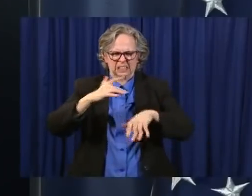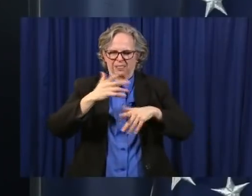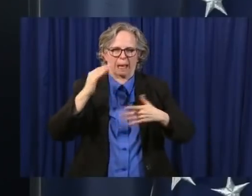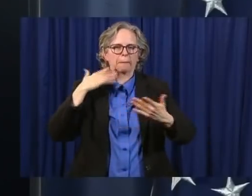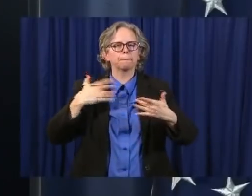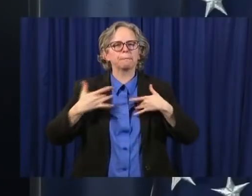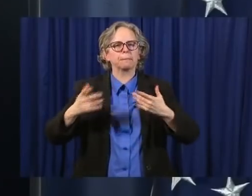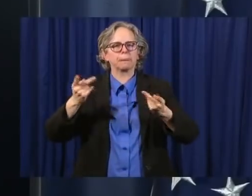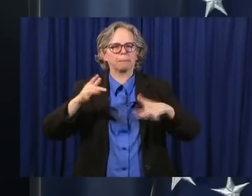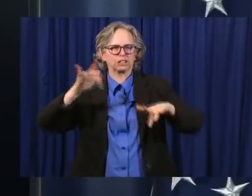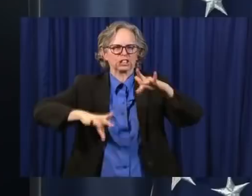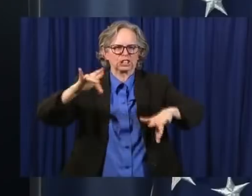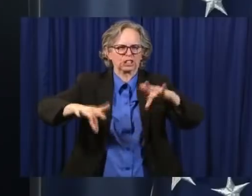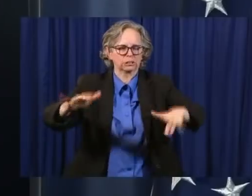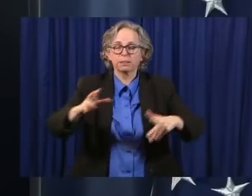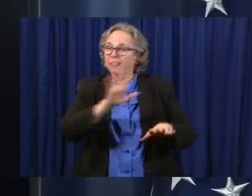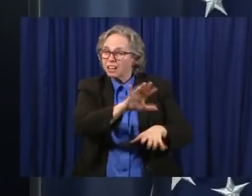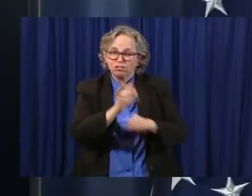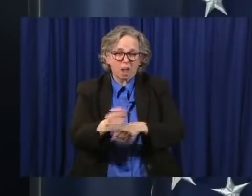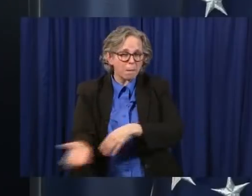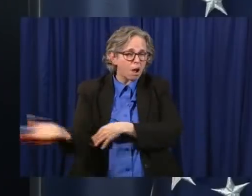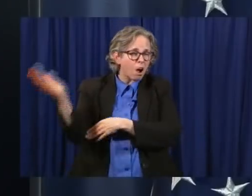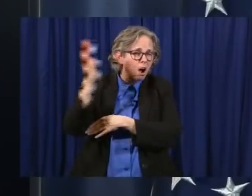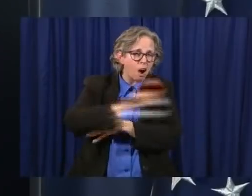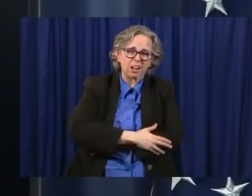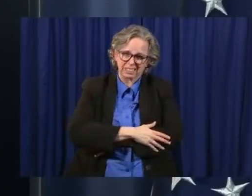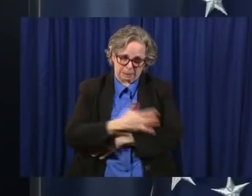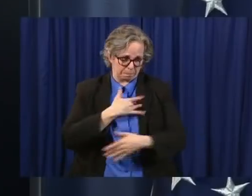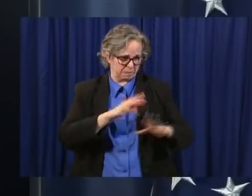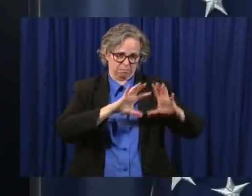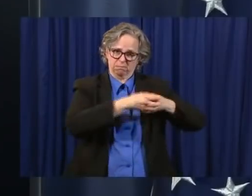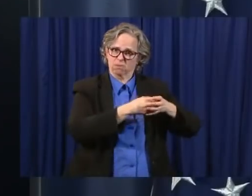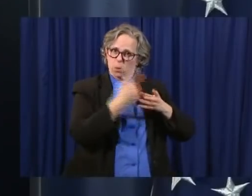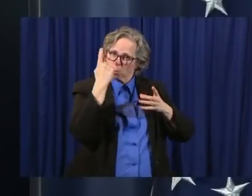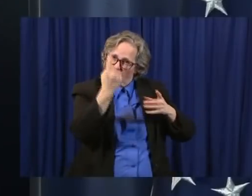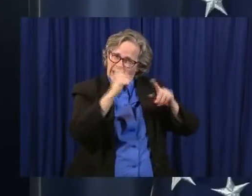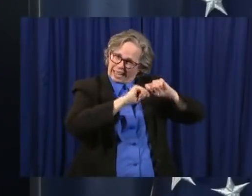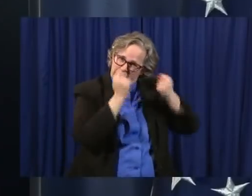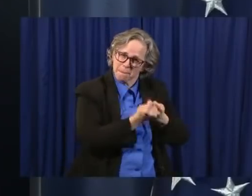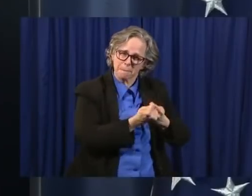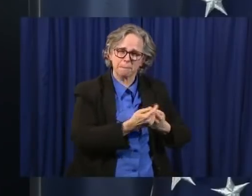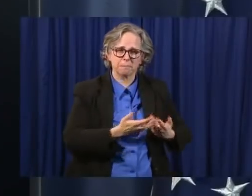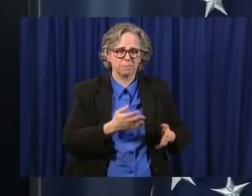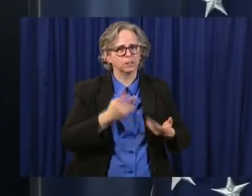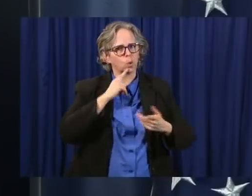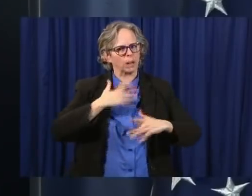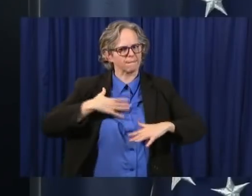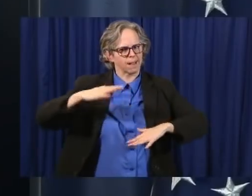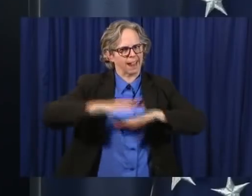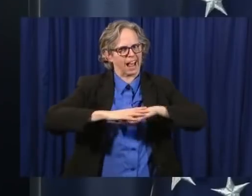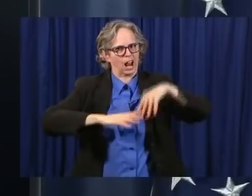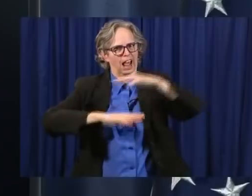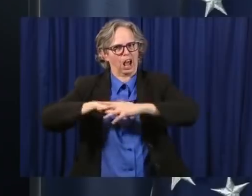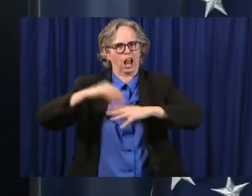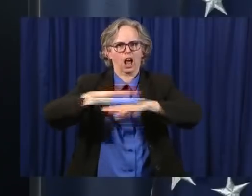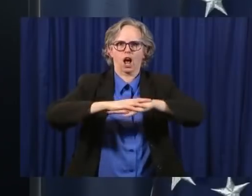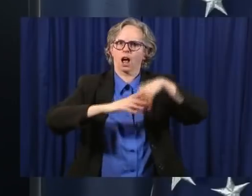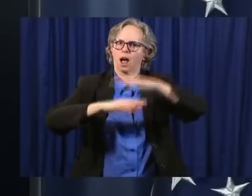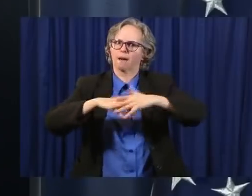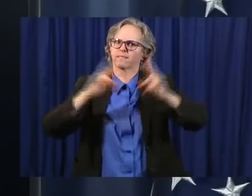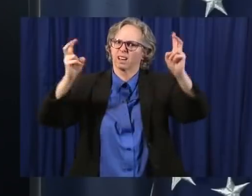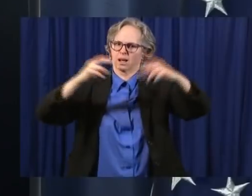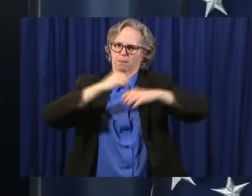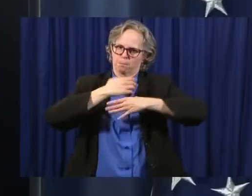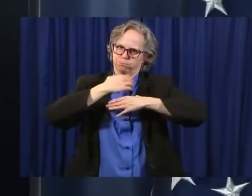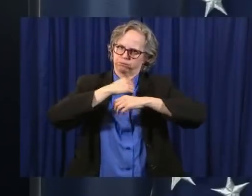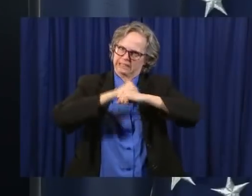that. It's really layering of one thing on another. First, we stopped unnecessary people